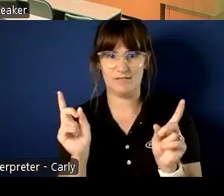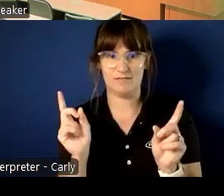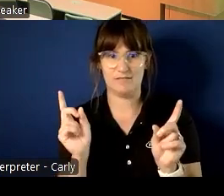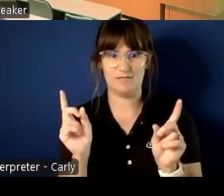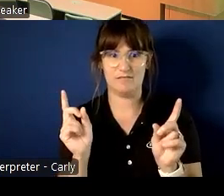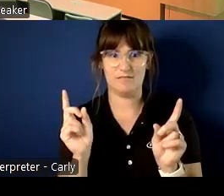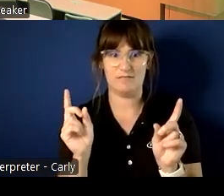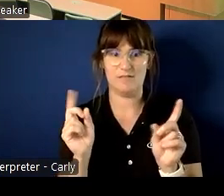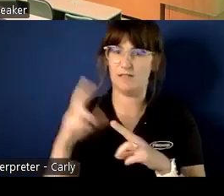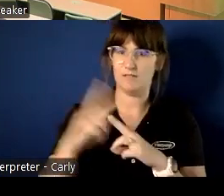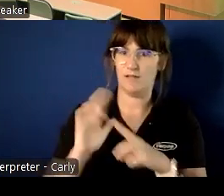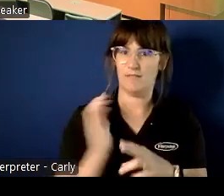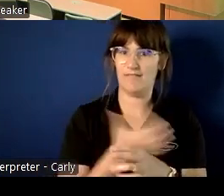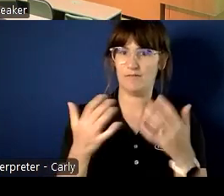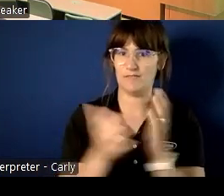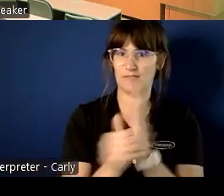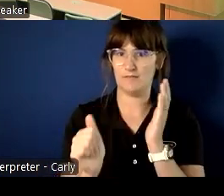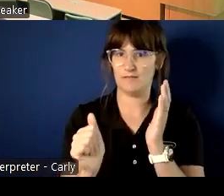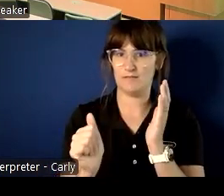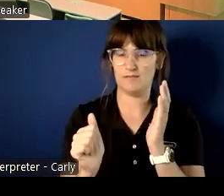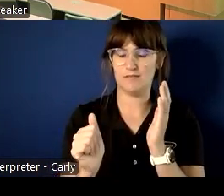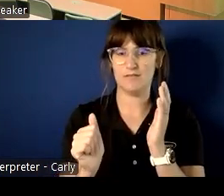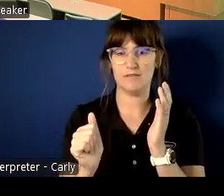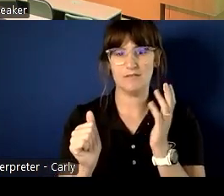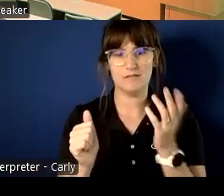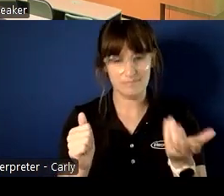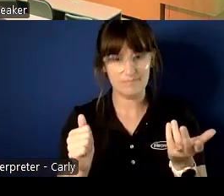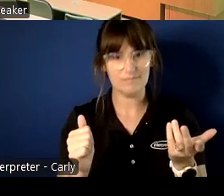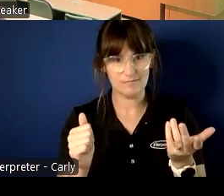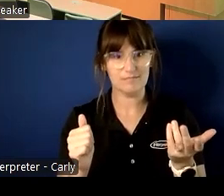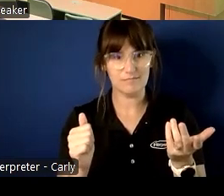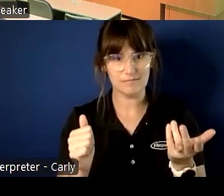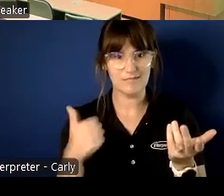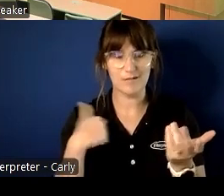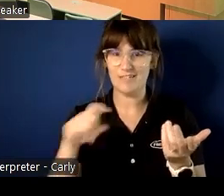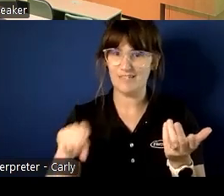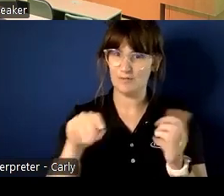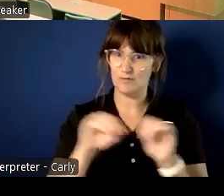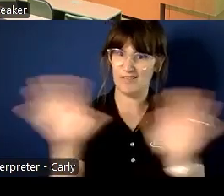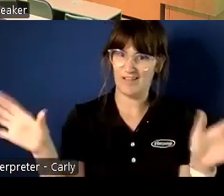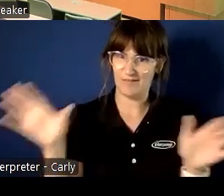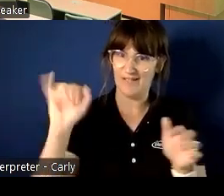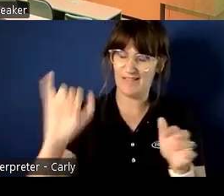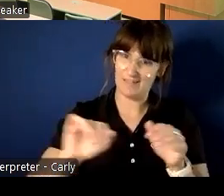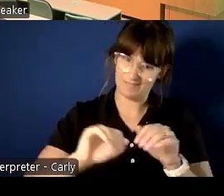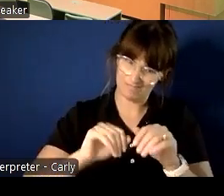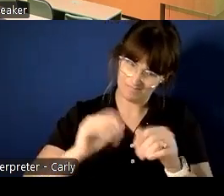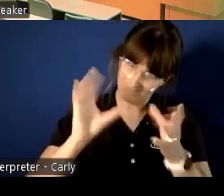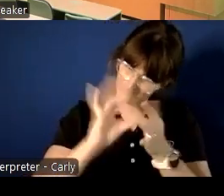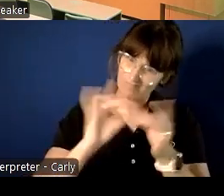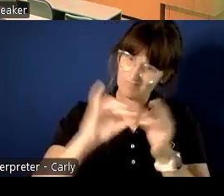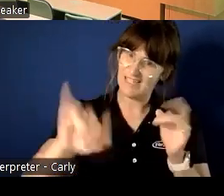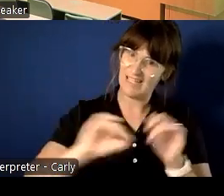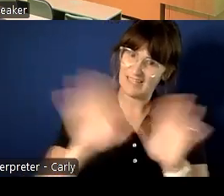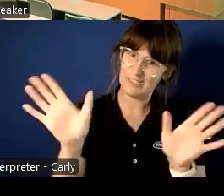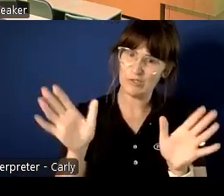of our skills. We need to articulate. You need to articulate that. I think to say, make the case